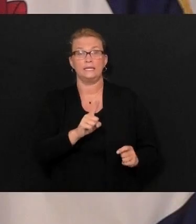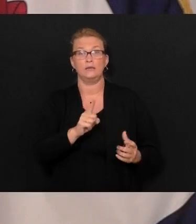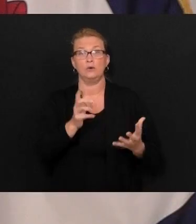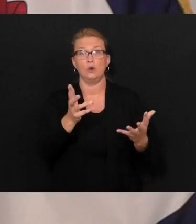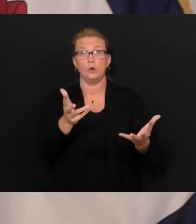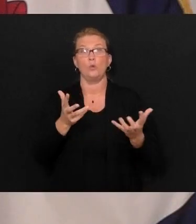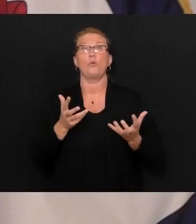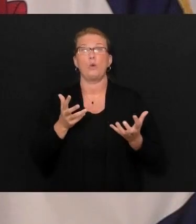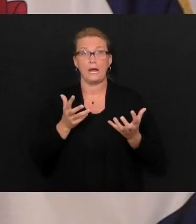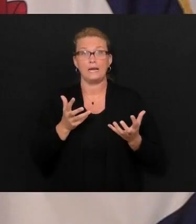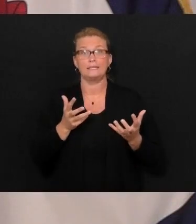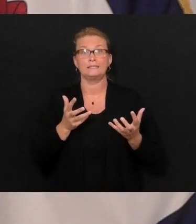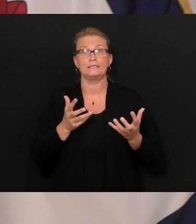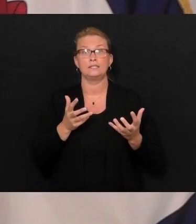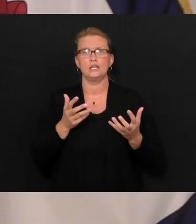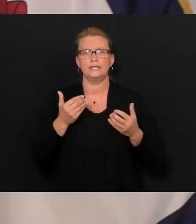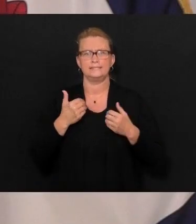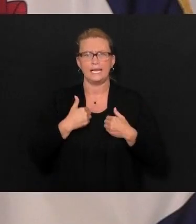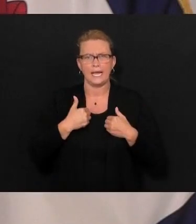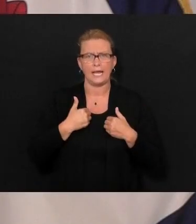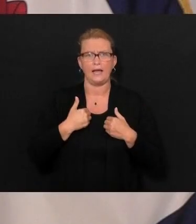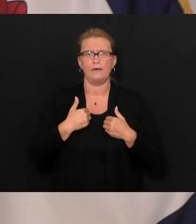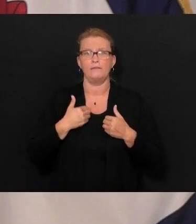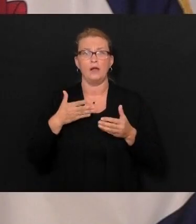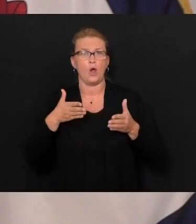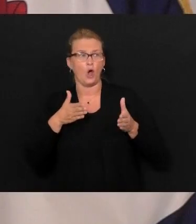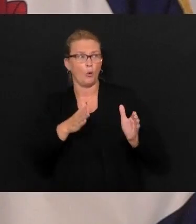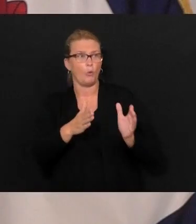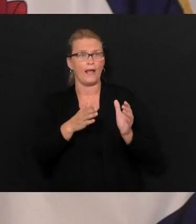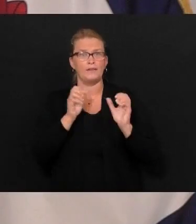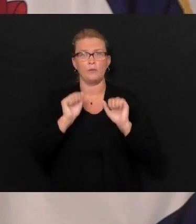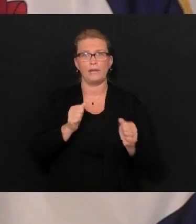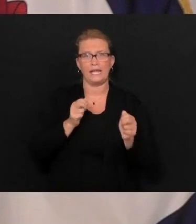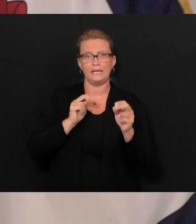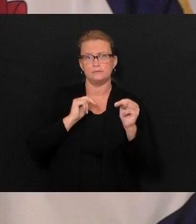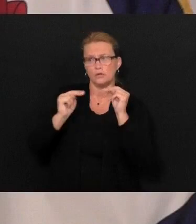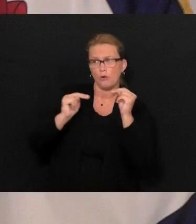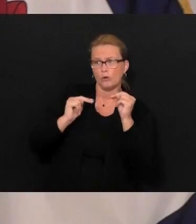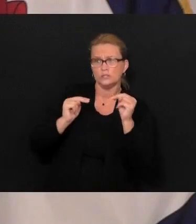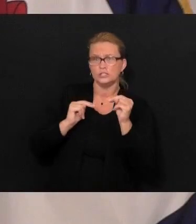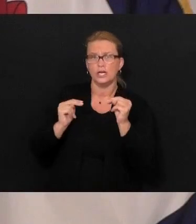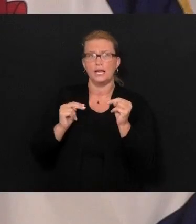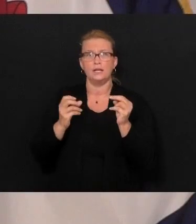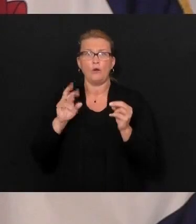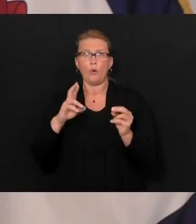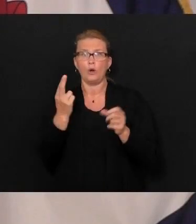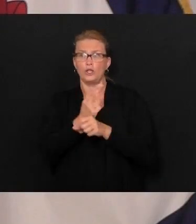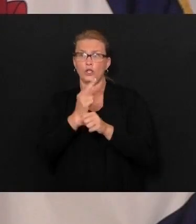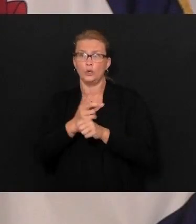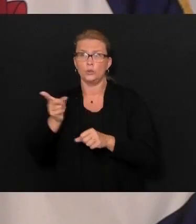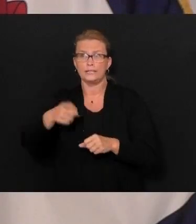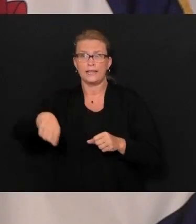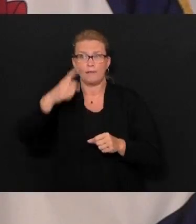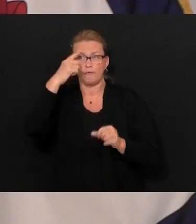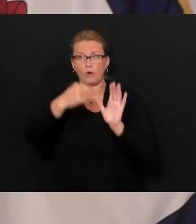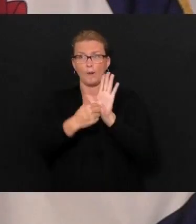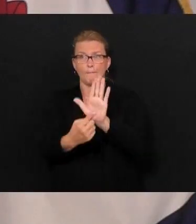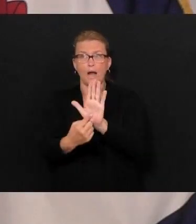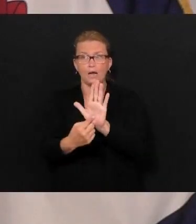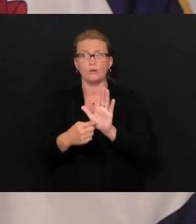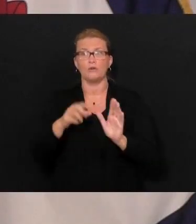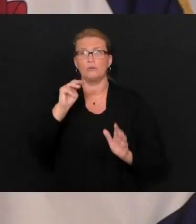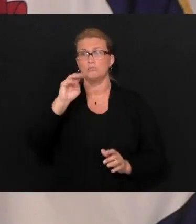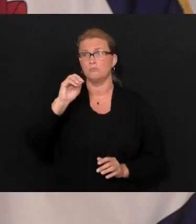able to constructively work things out to where we have maybe even a model, and that model can spread to